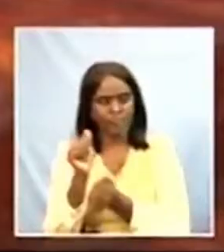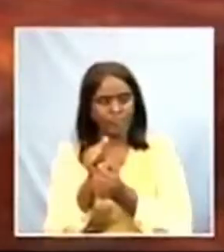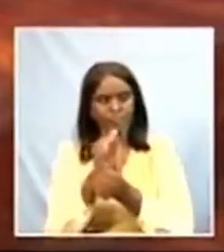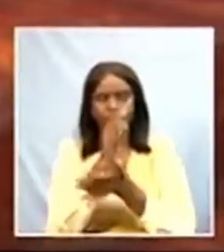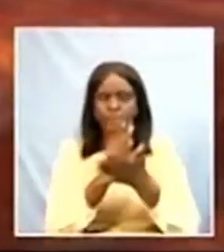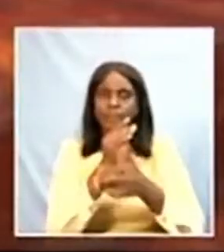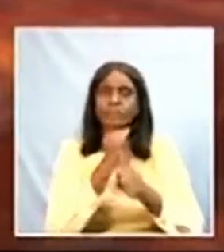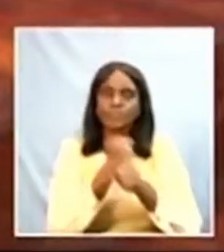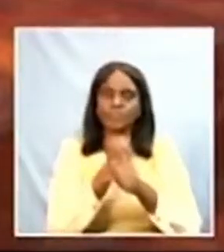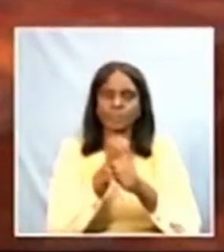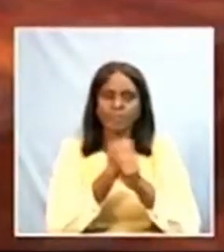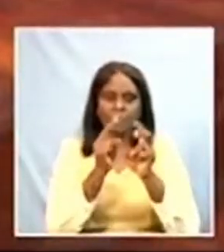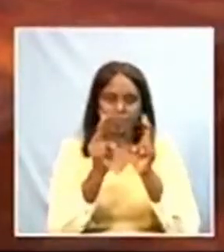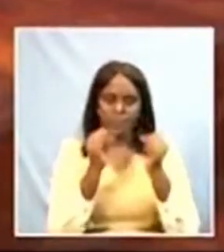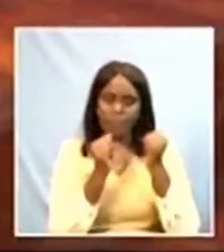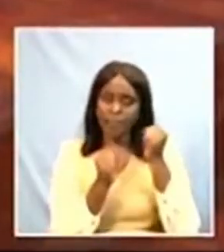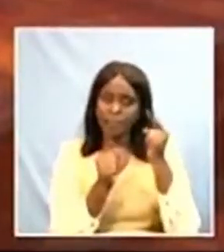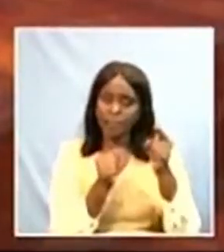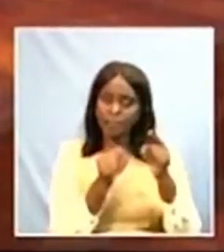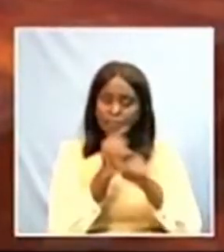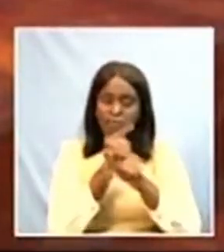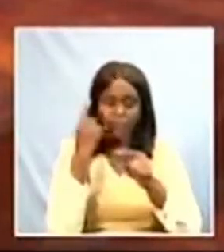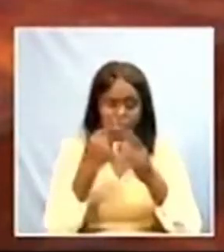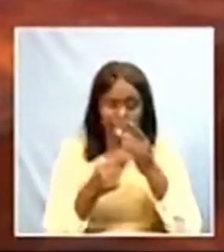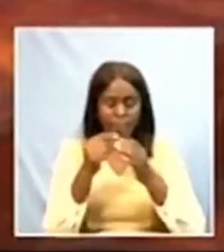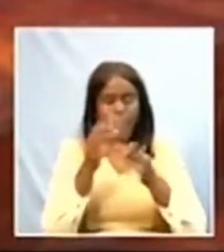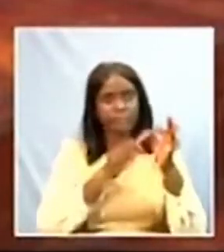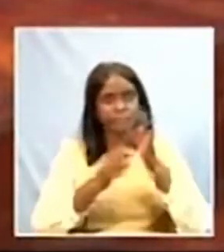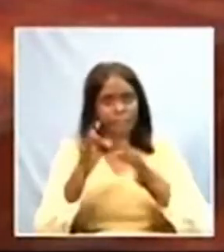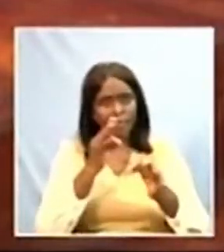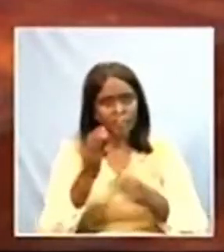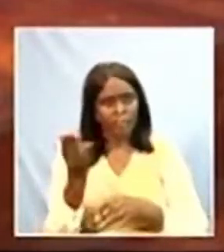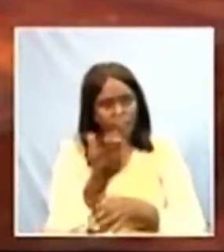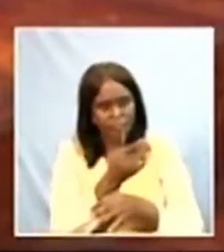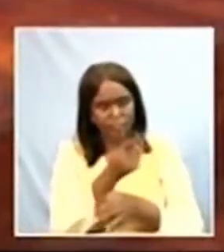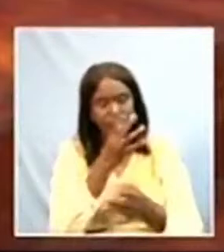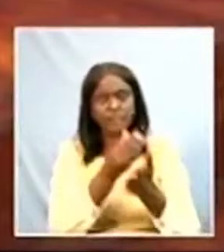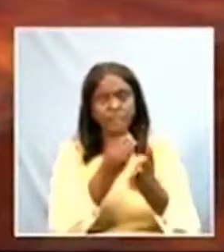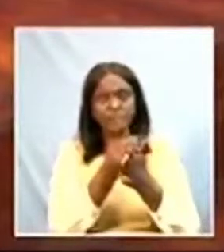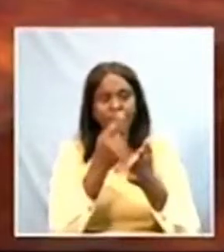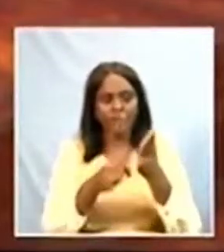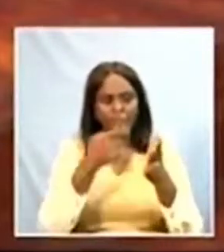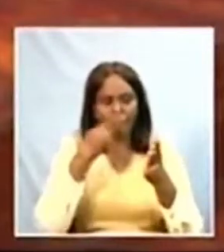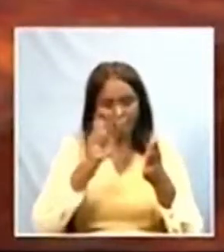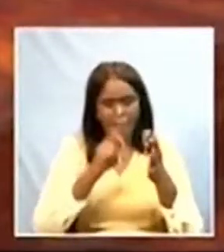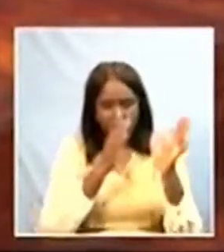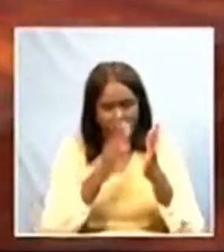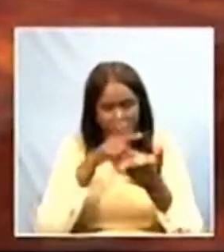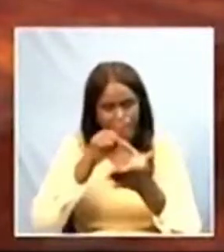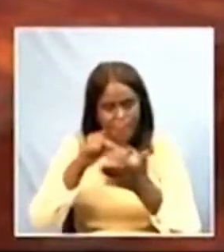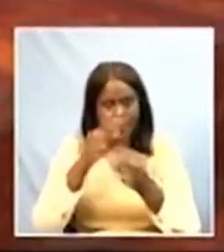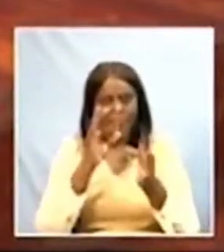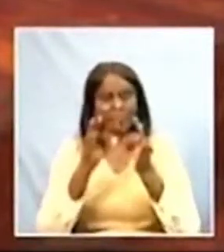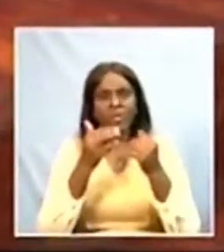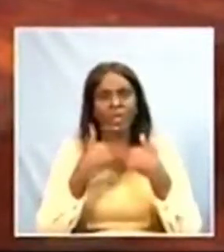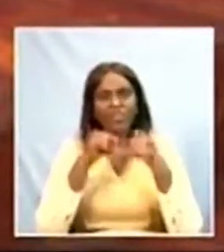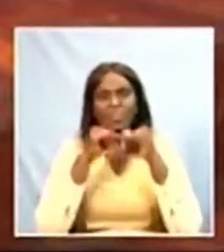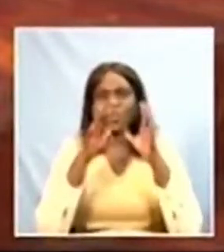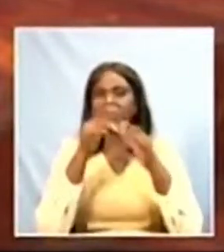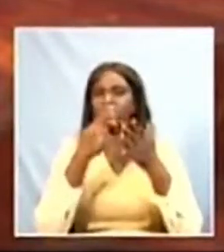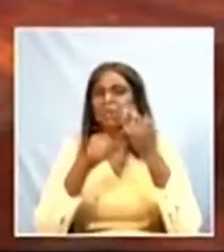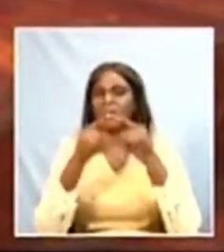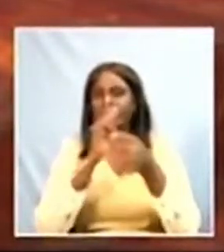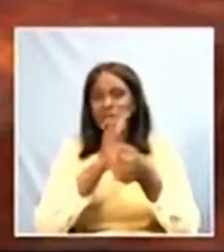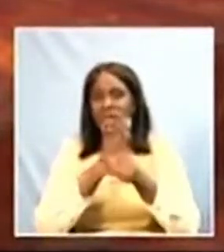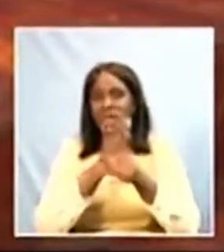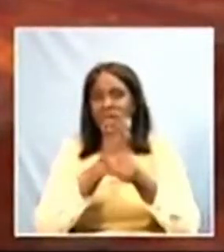works. So this is just to highlight to say, this is the money that we are supposed to pay in case there's nothing that has happened. Now, after